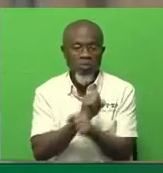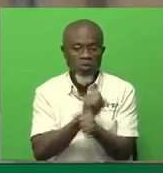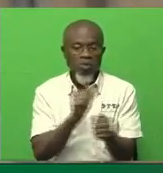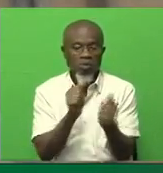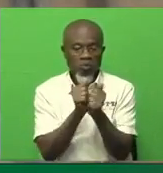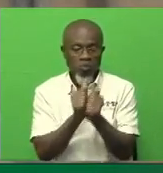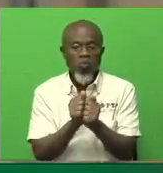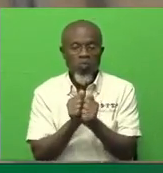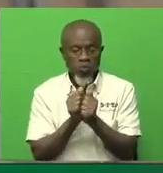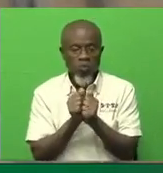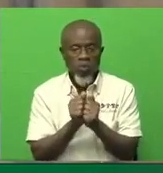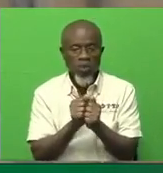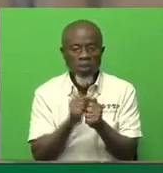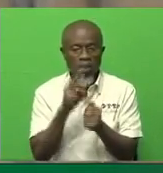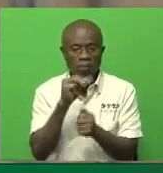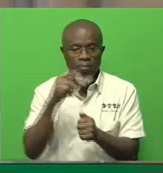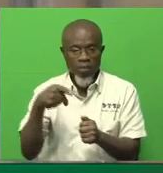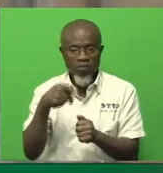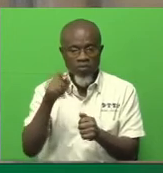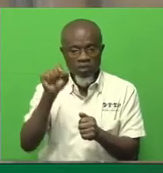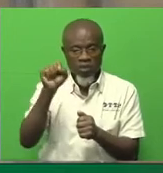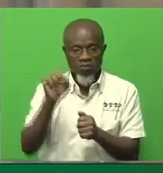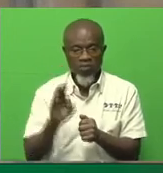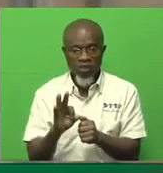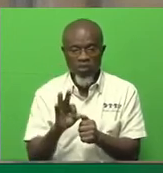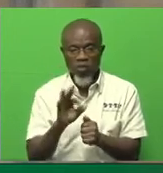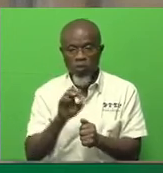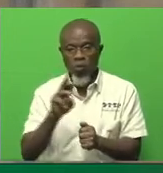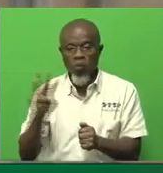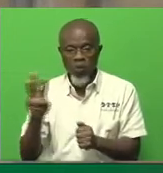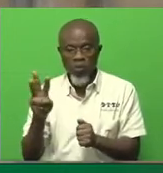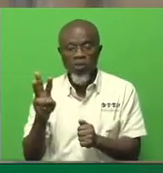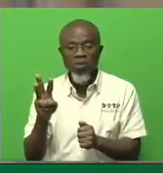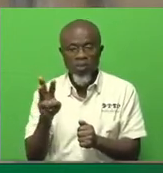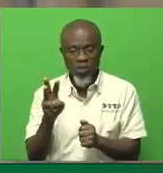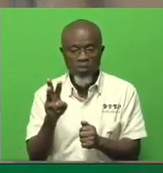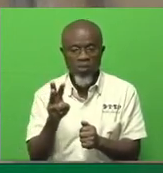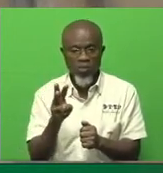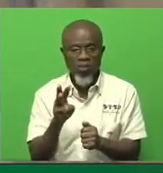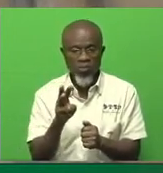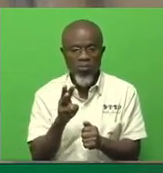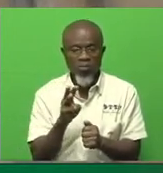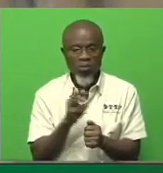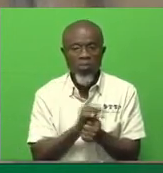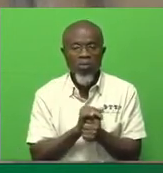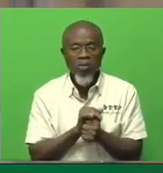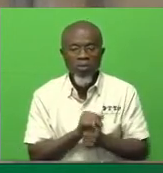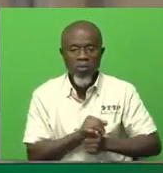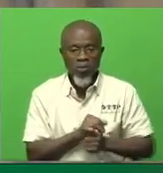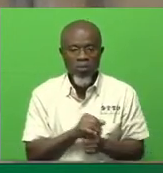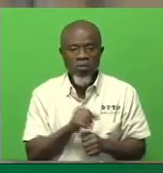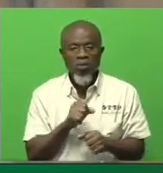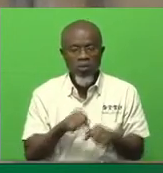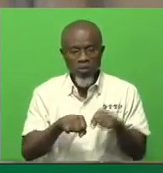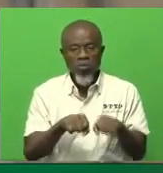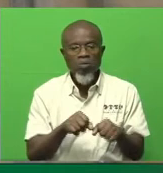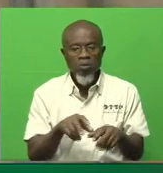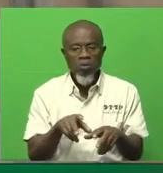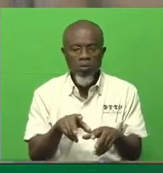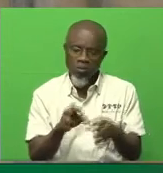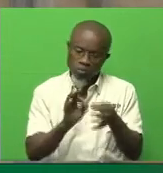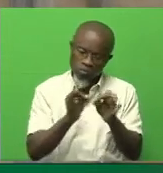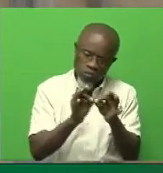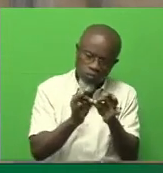West The Honorable Forest al-rawi as announced in the budget to do a refurbishment of the grounds and the buildings of San Fernando